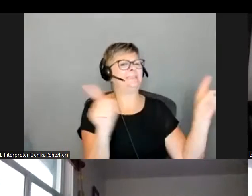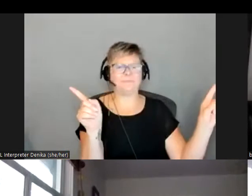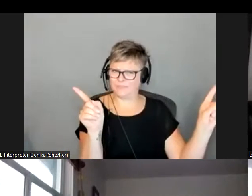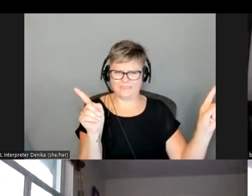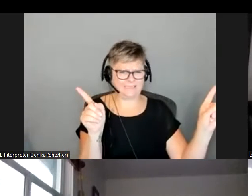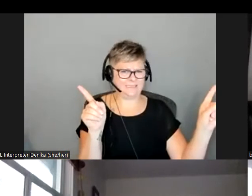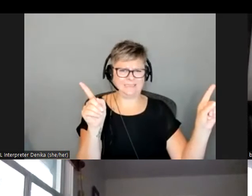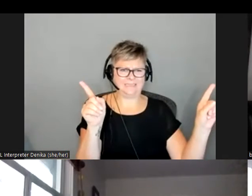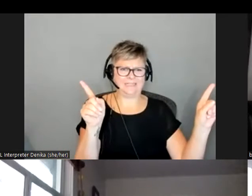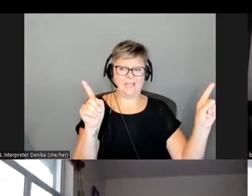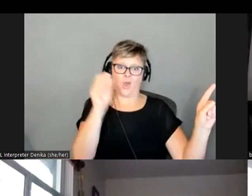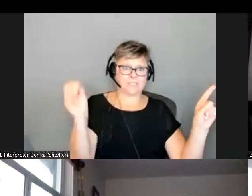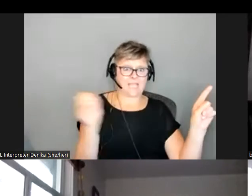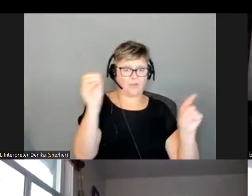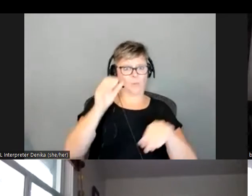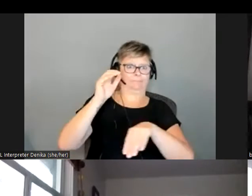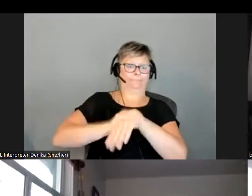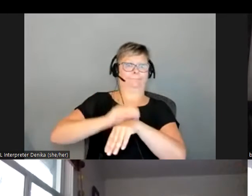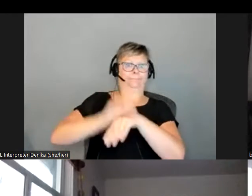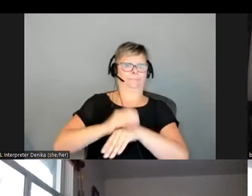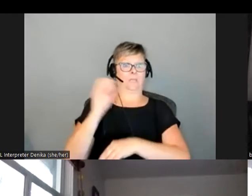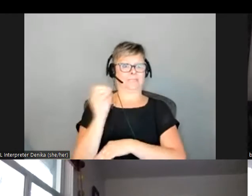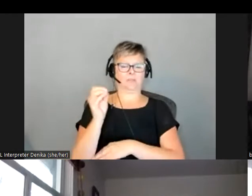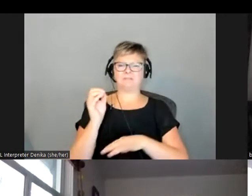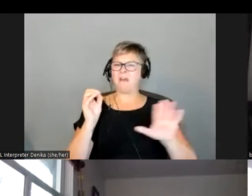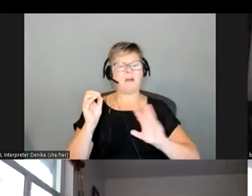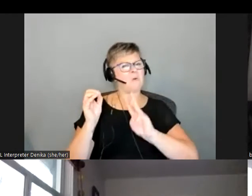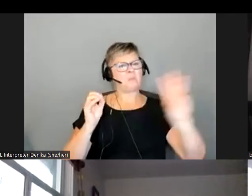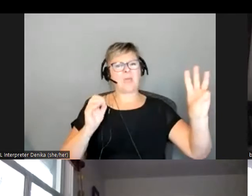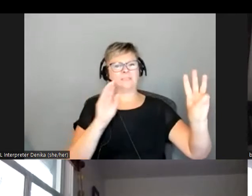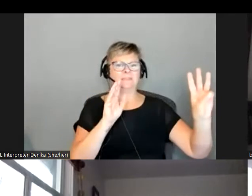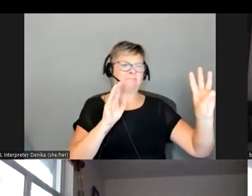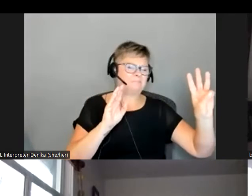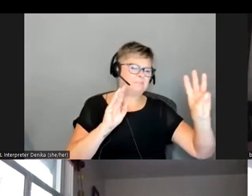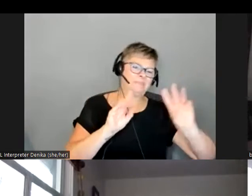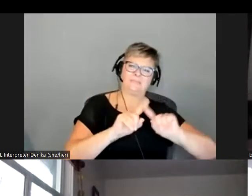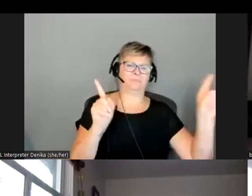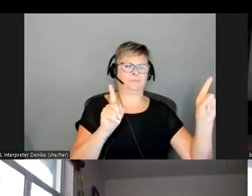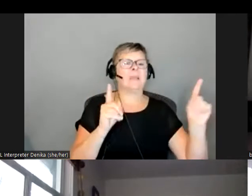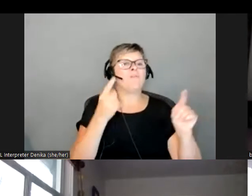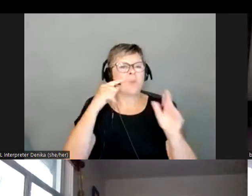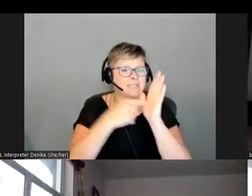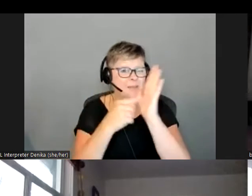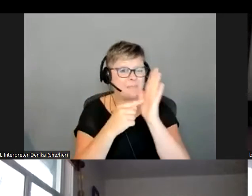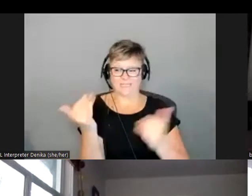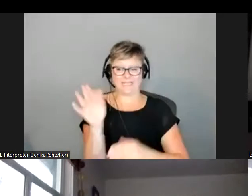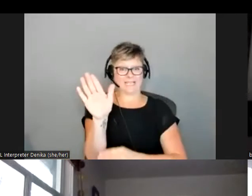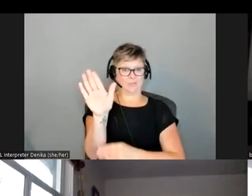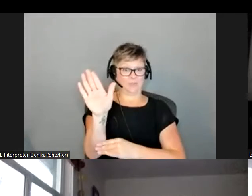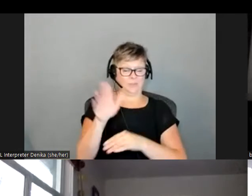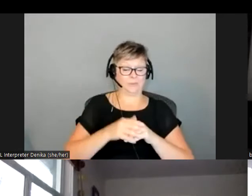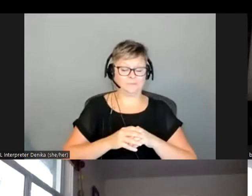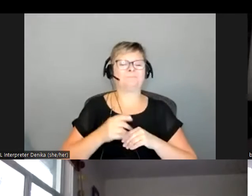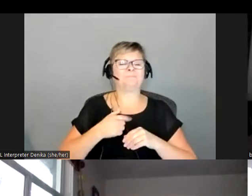English Ontario. Just this afternoon, for example, I was at the Older Adults